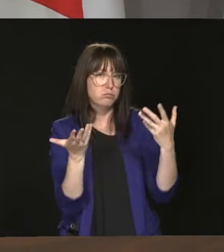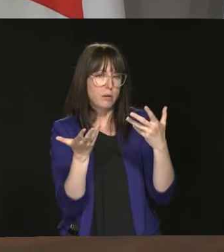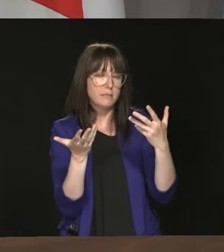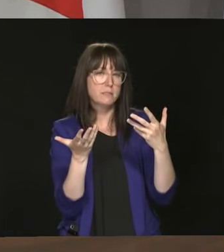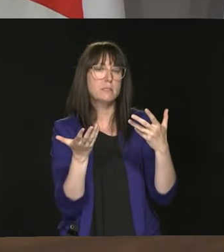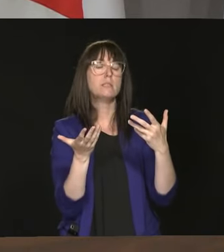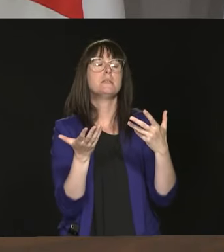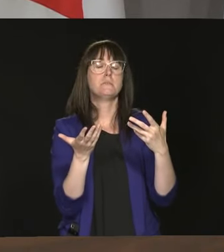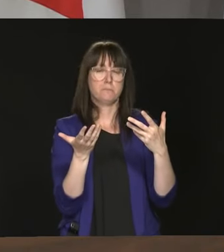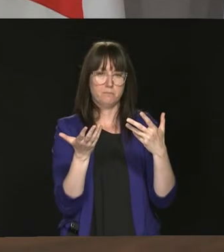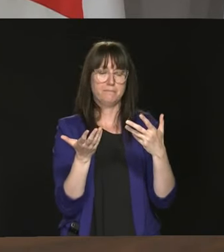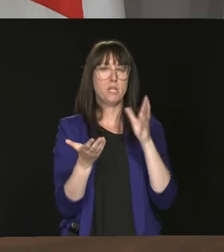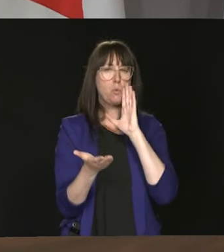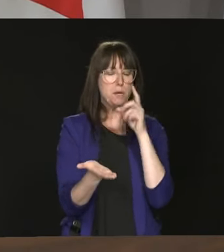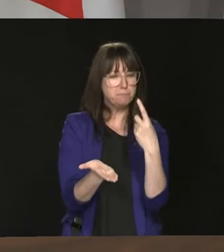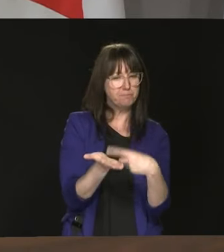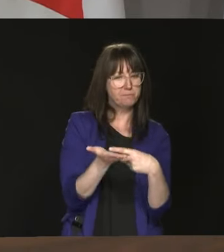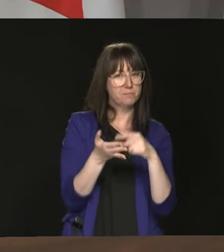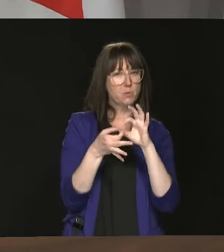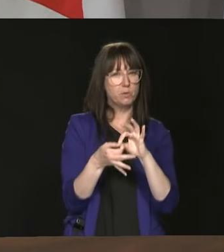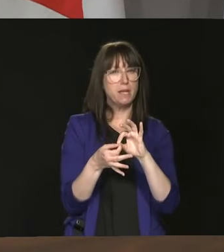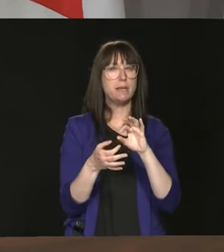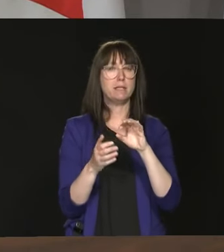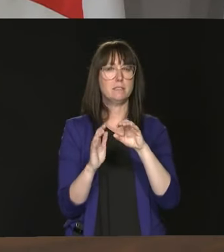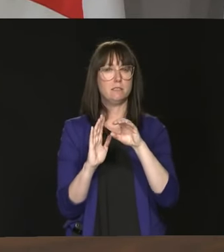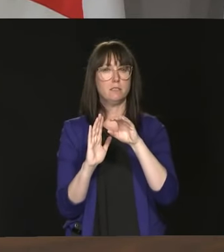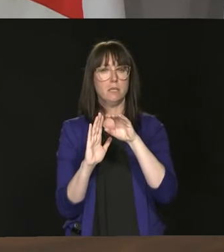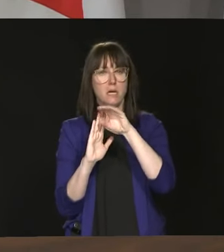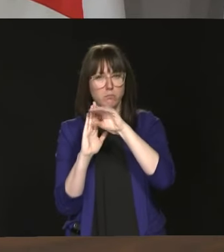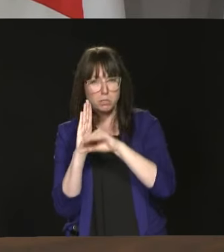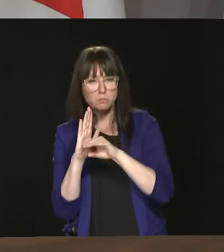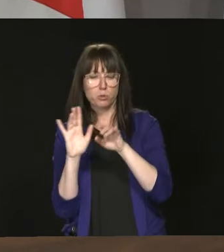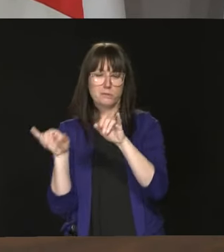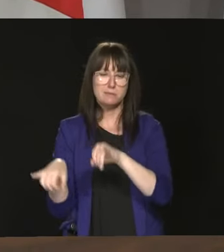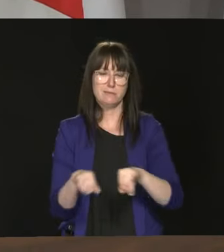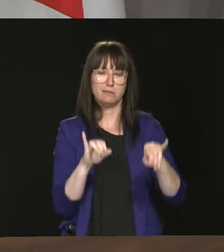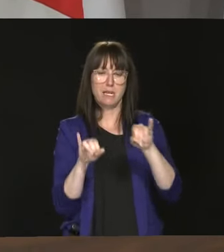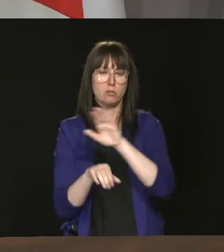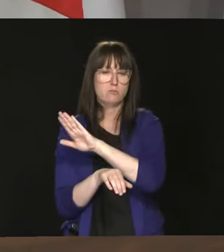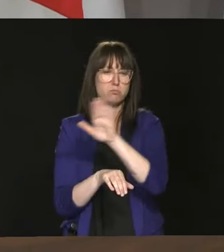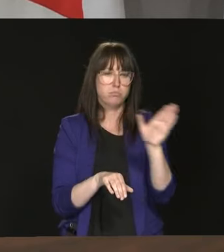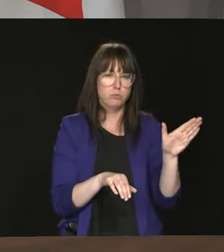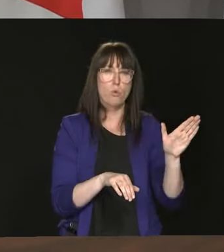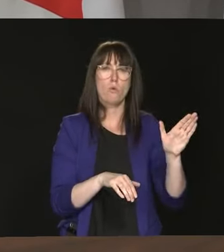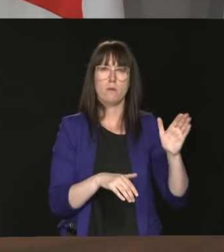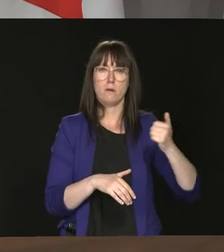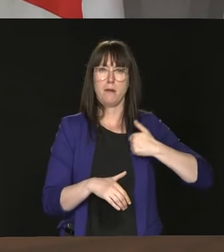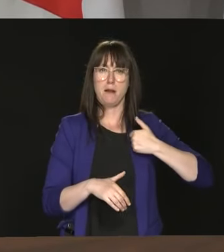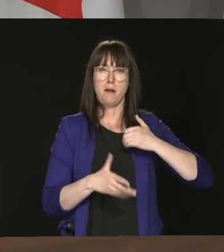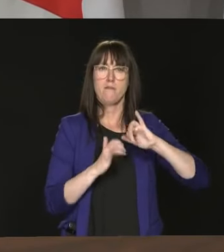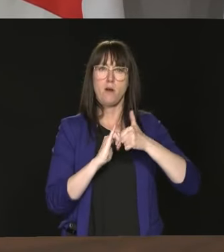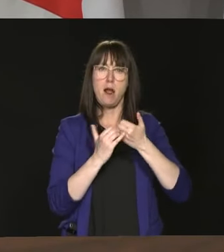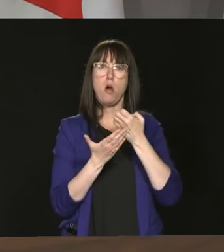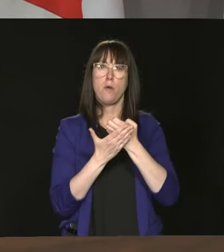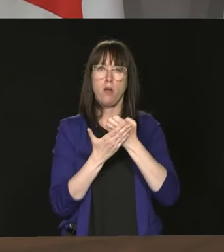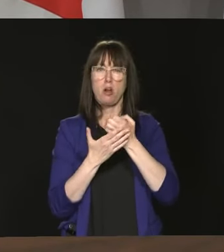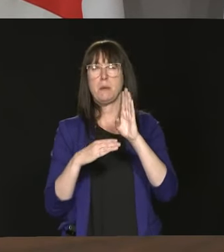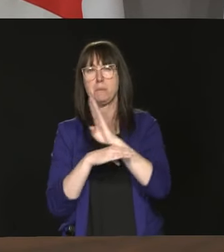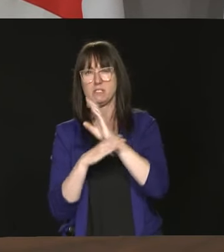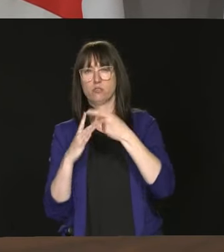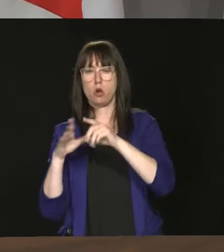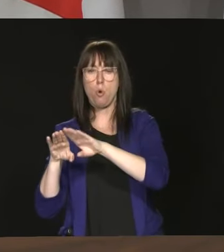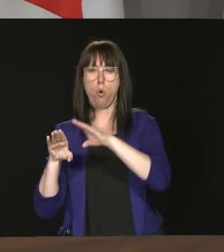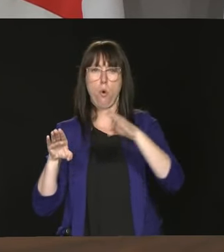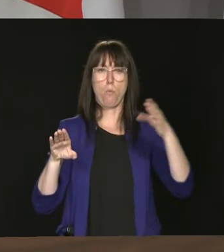around principles and standards across the country for reopening the economy. I am certain we will also continue